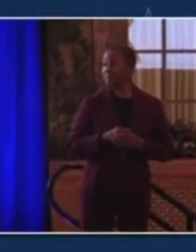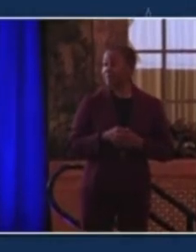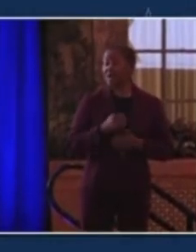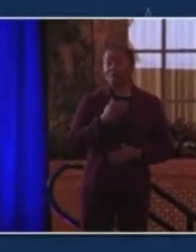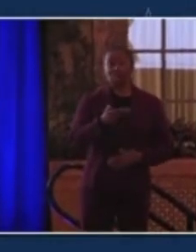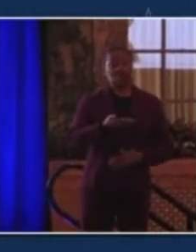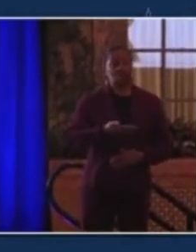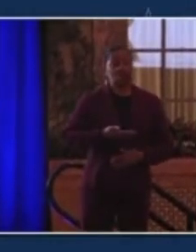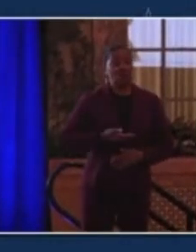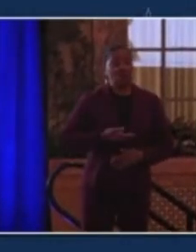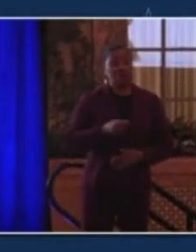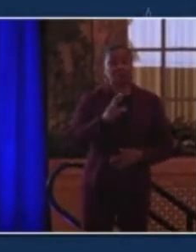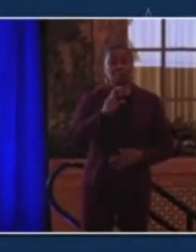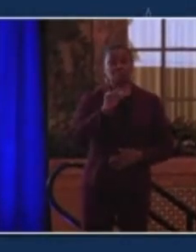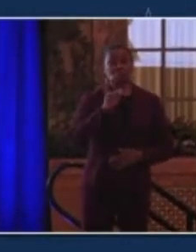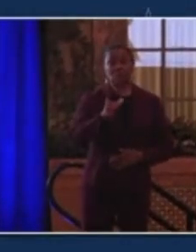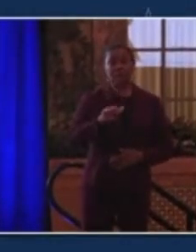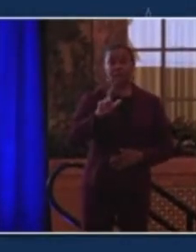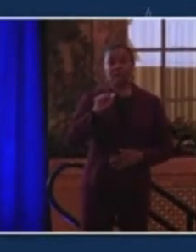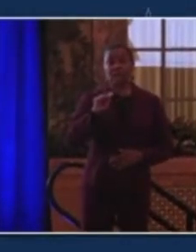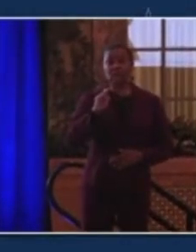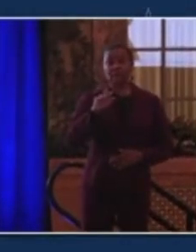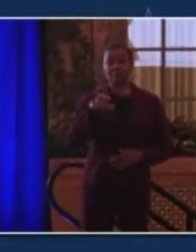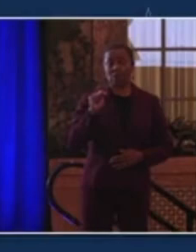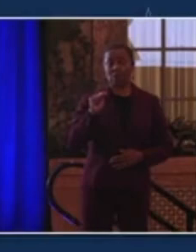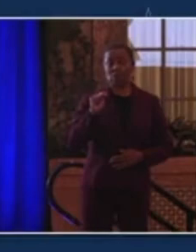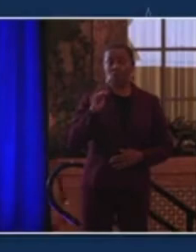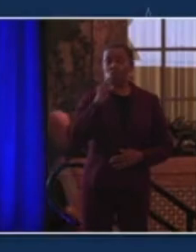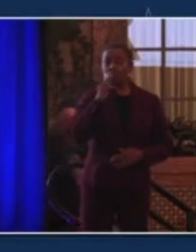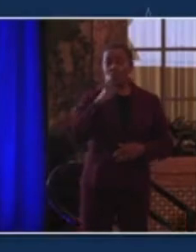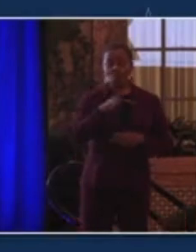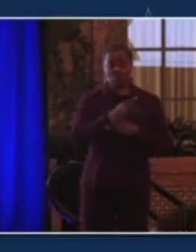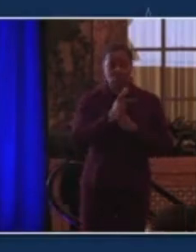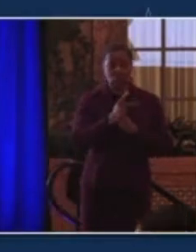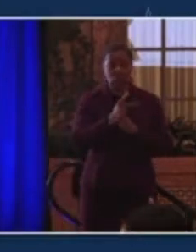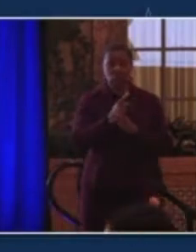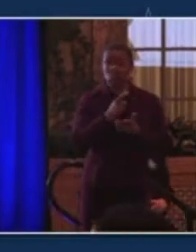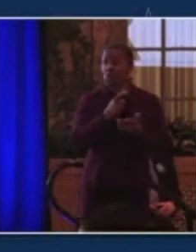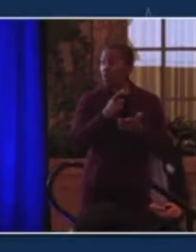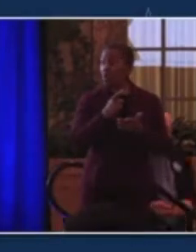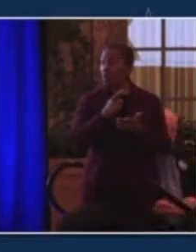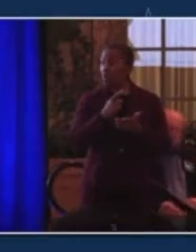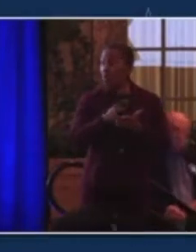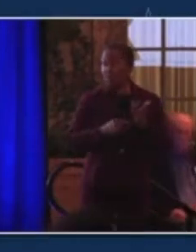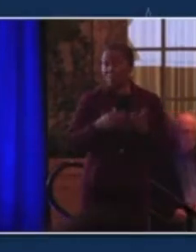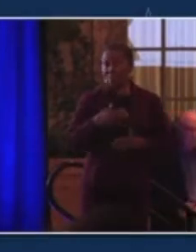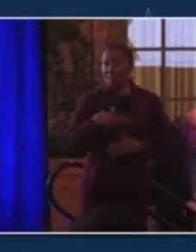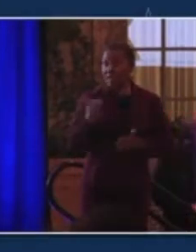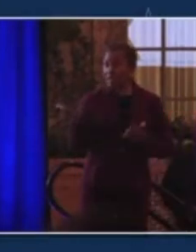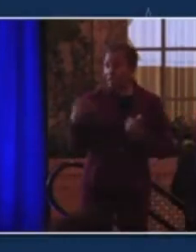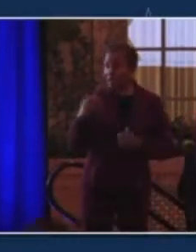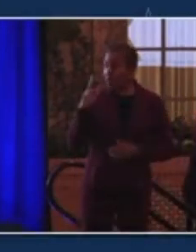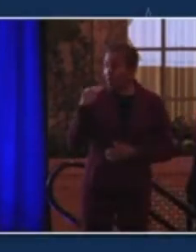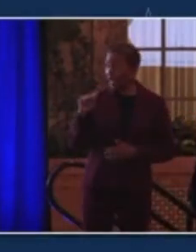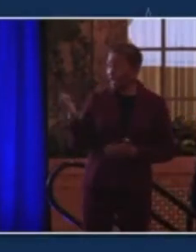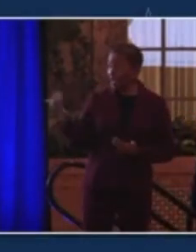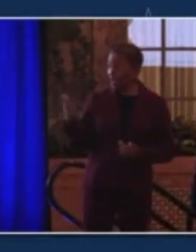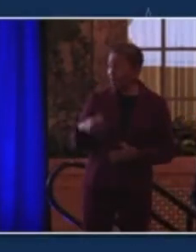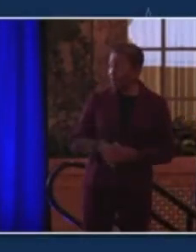welcome Ray Lambert, who produced Punch 9, a video presentation. Come on, Ray.